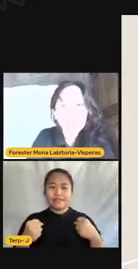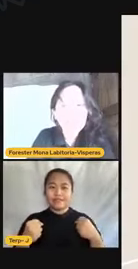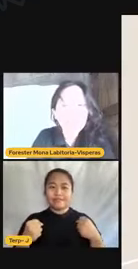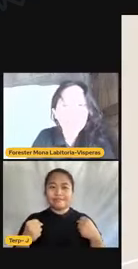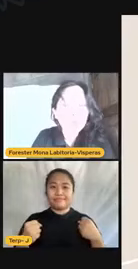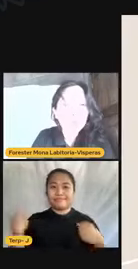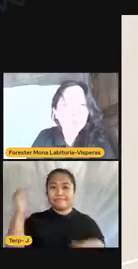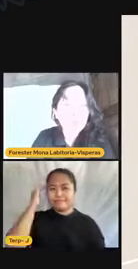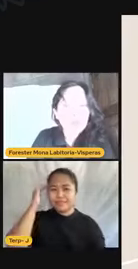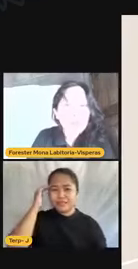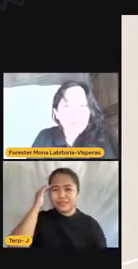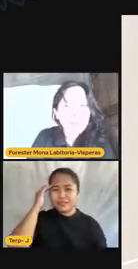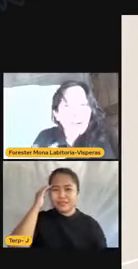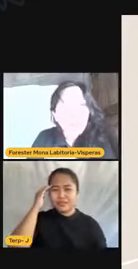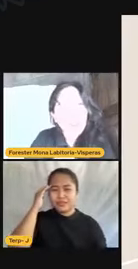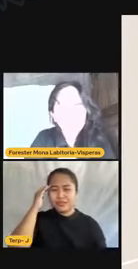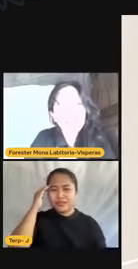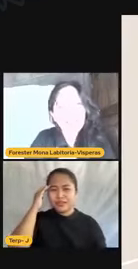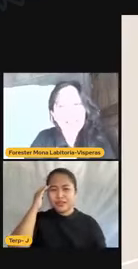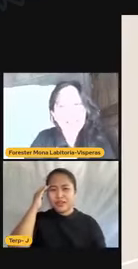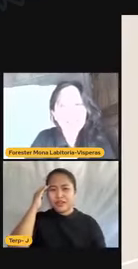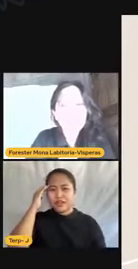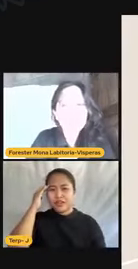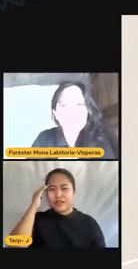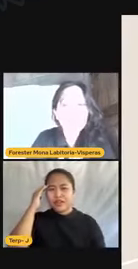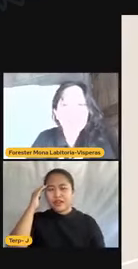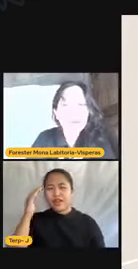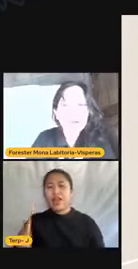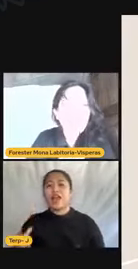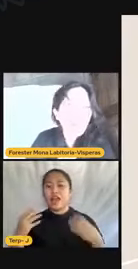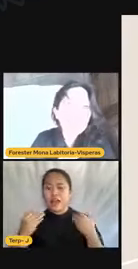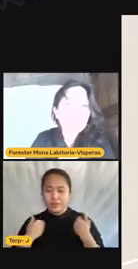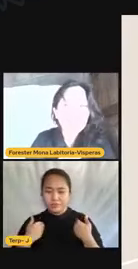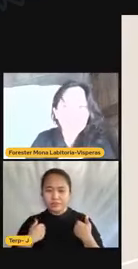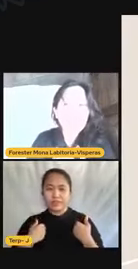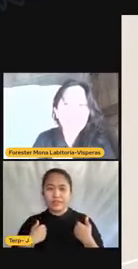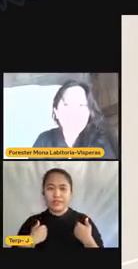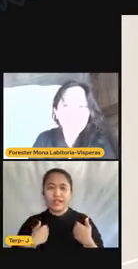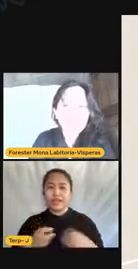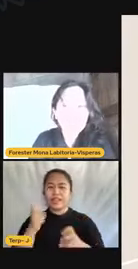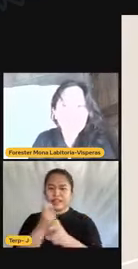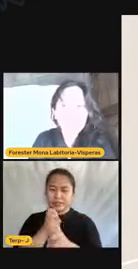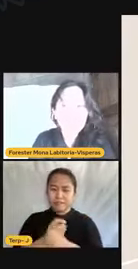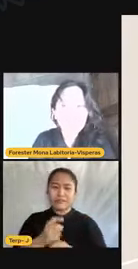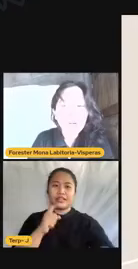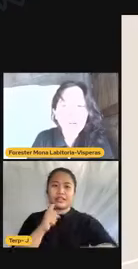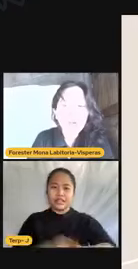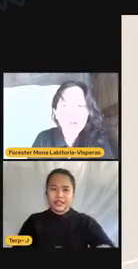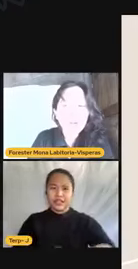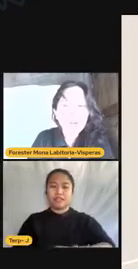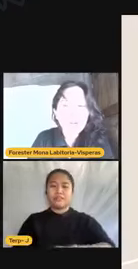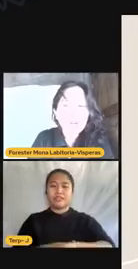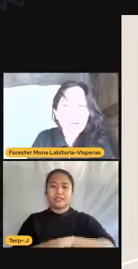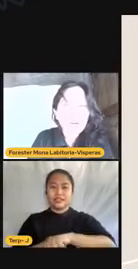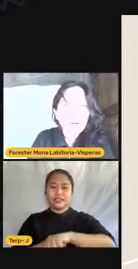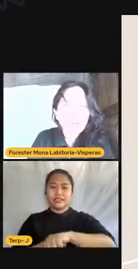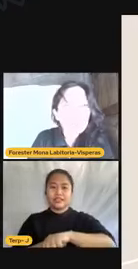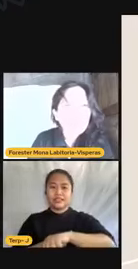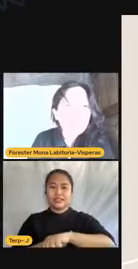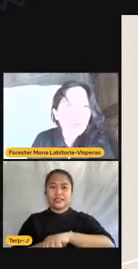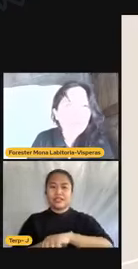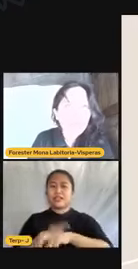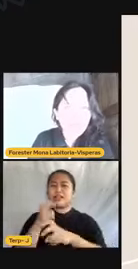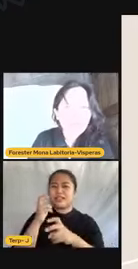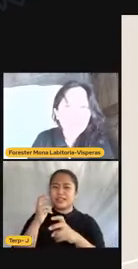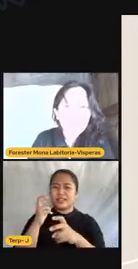things are supposed to scar us, right? Or crush me and my children. Or